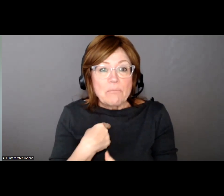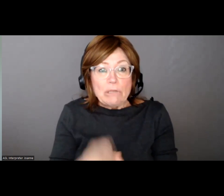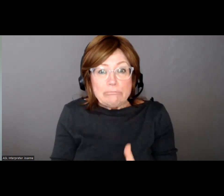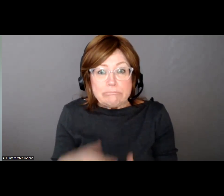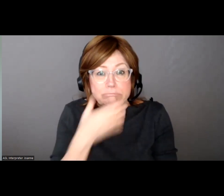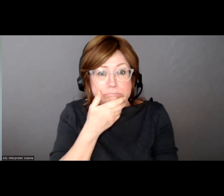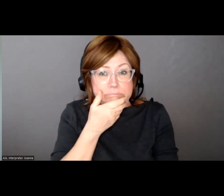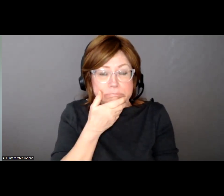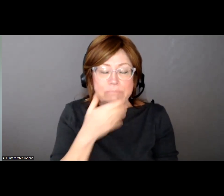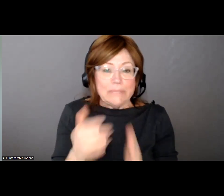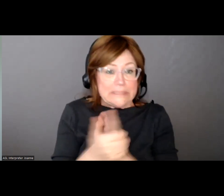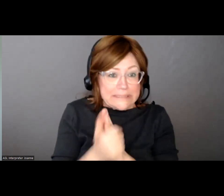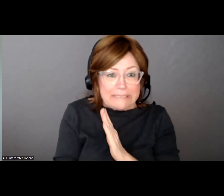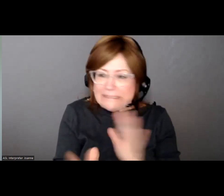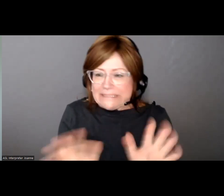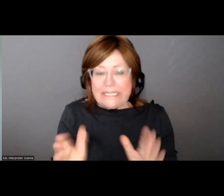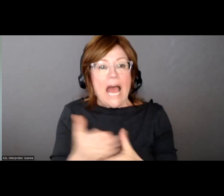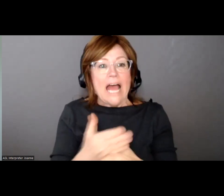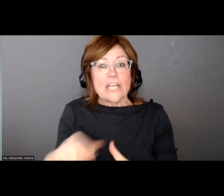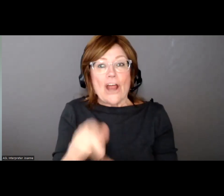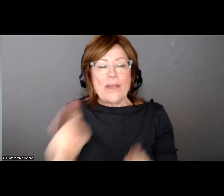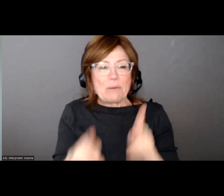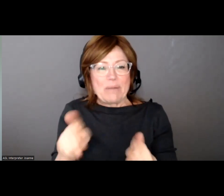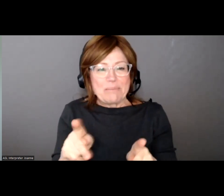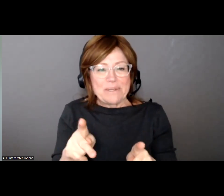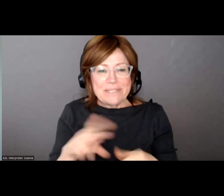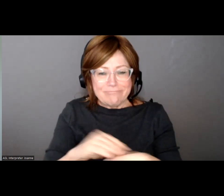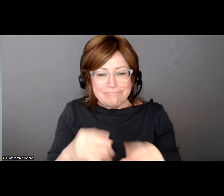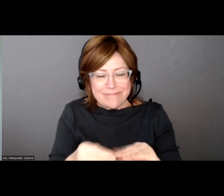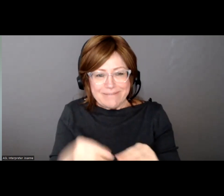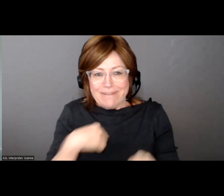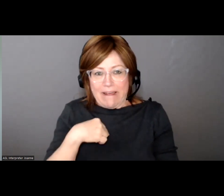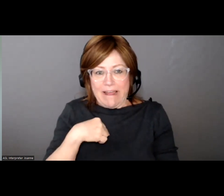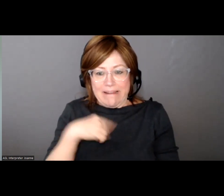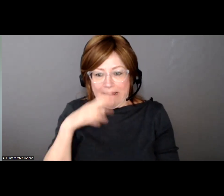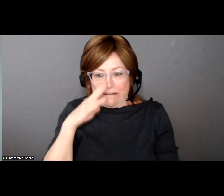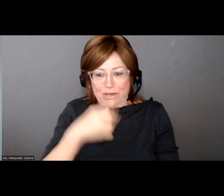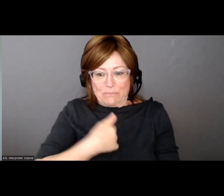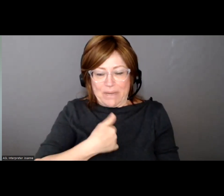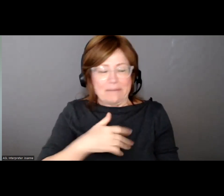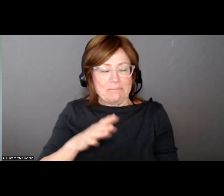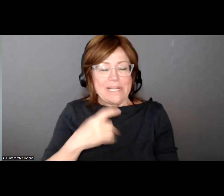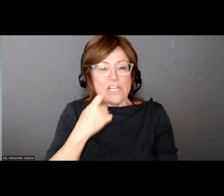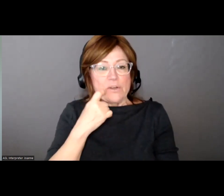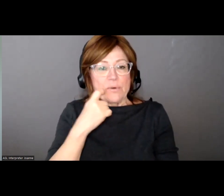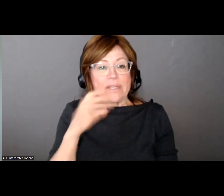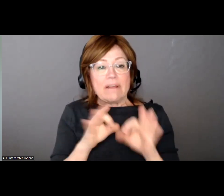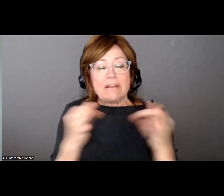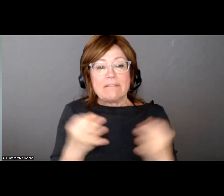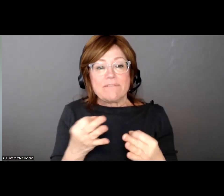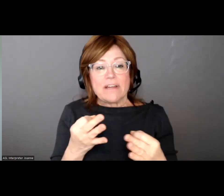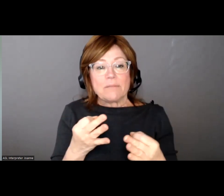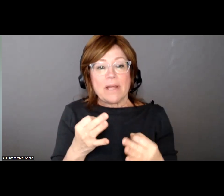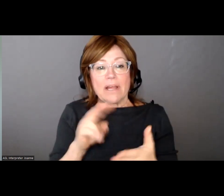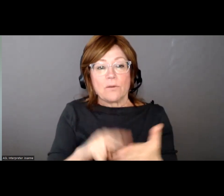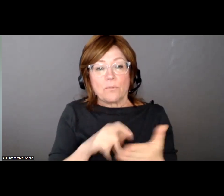other people's stuff and rather than create. And recently I've been on the Family Literacy Day committee, and I put my hand